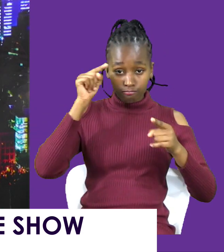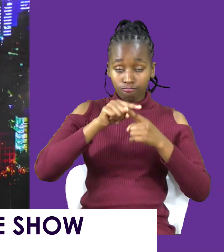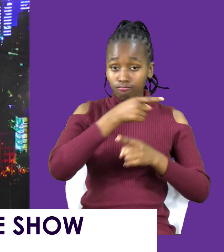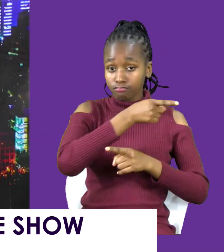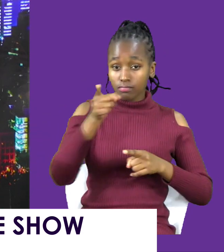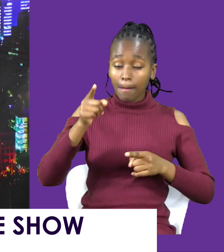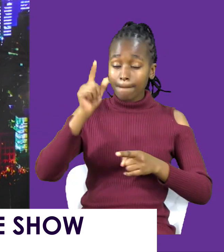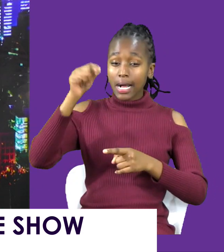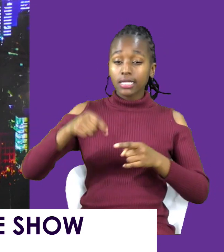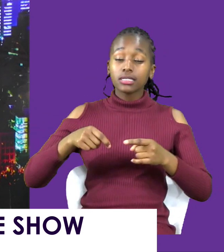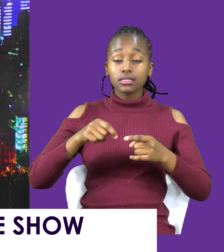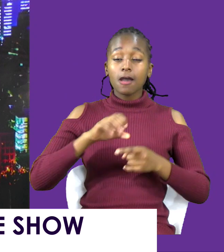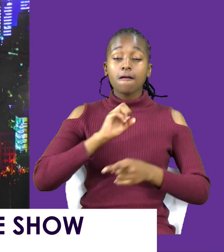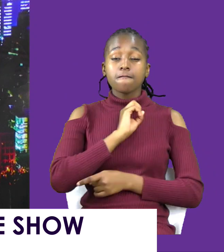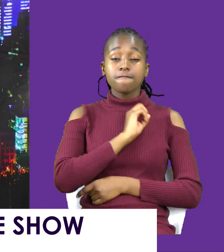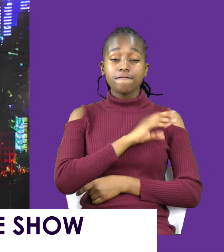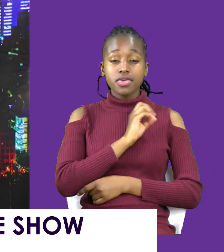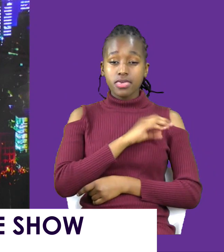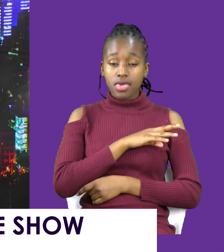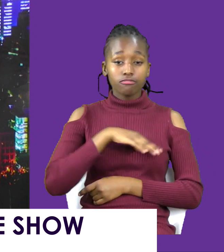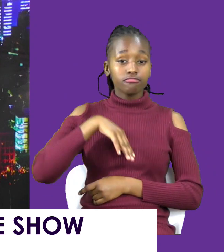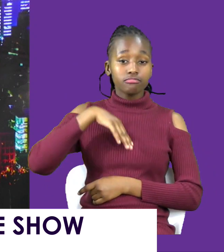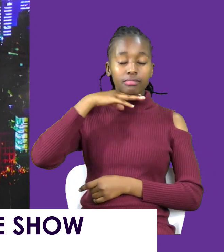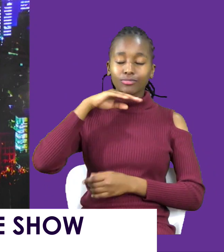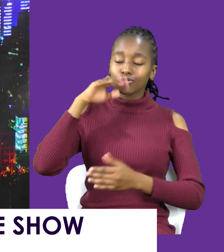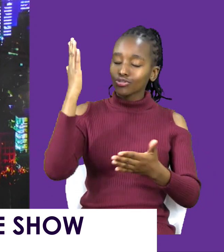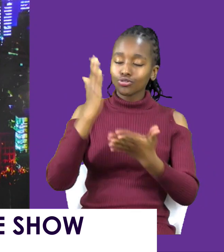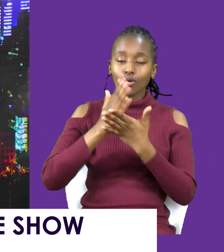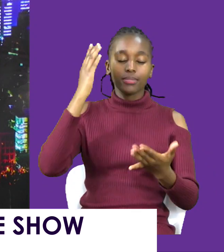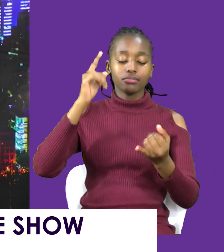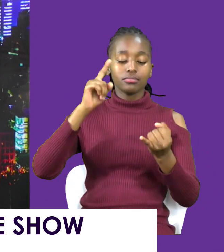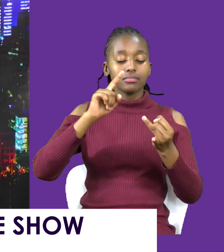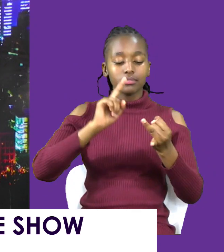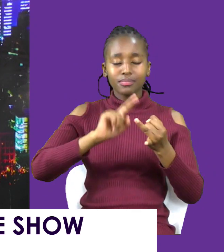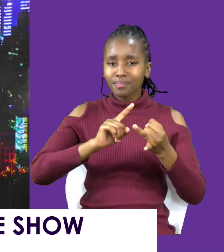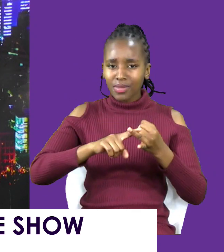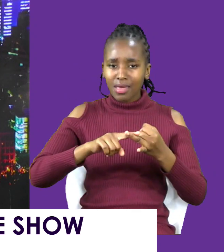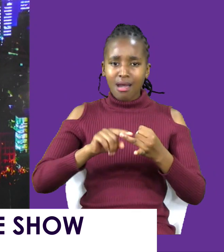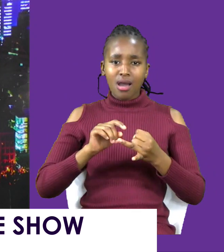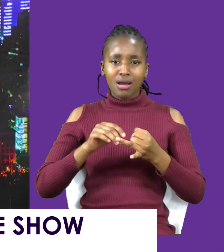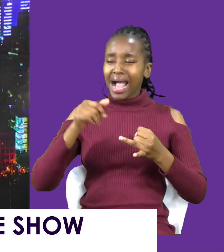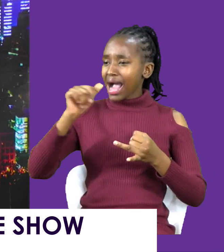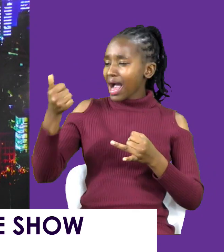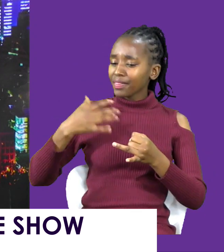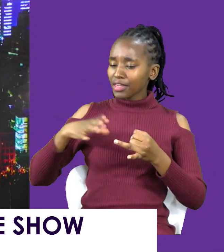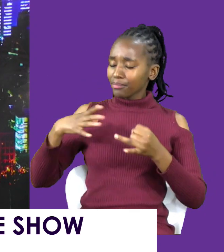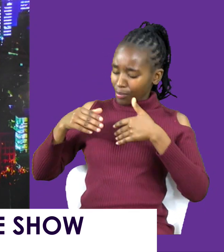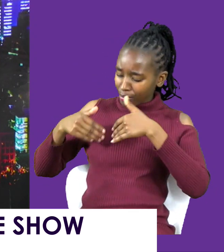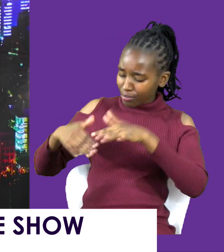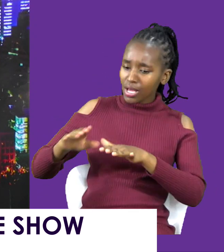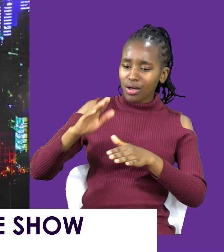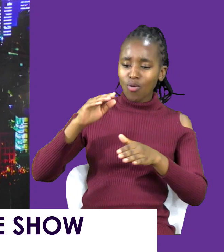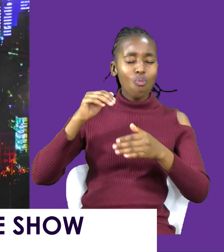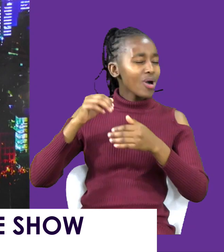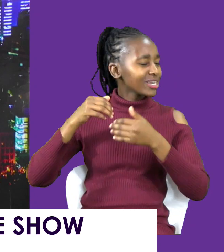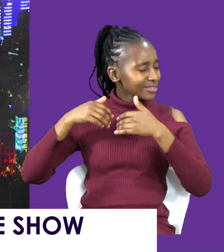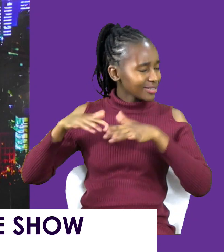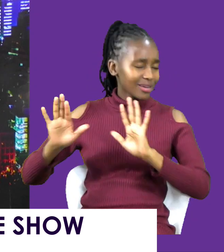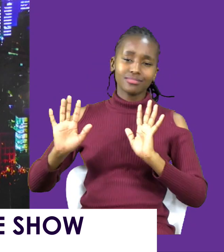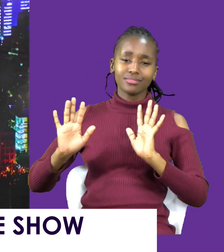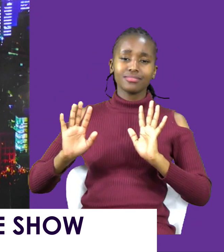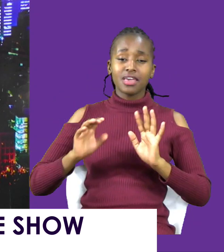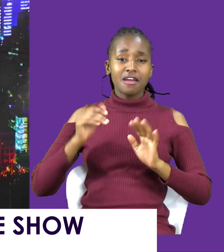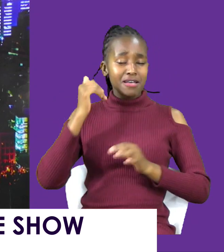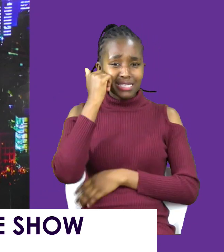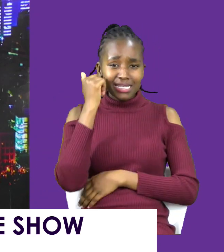of, being rejected by people. You can be loved. Overcome that fear of sickness and